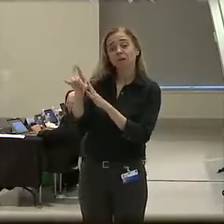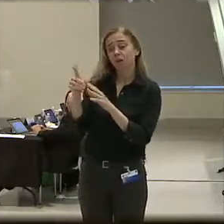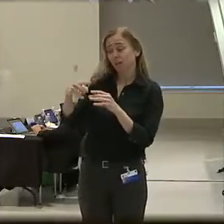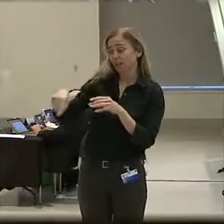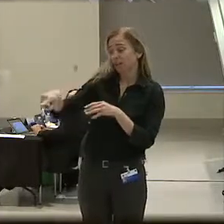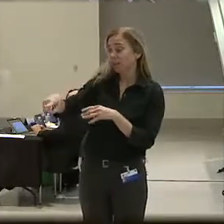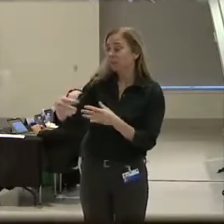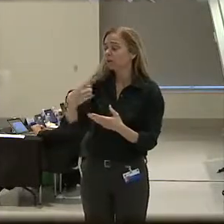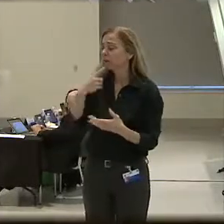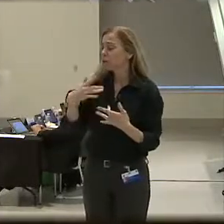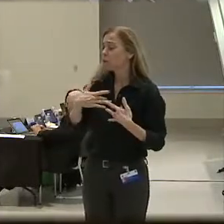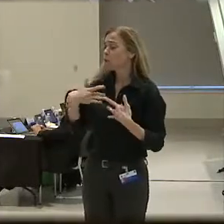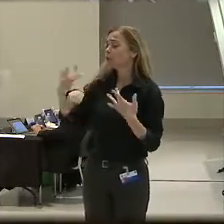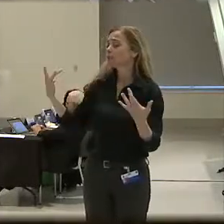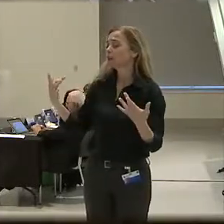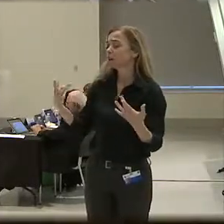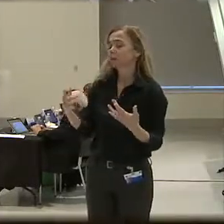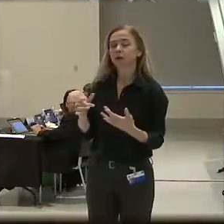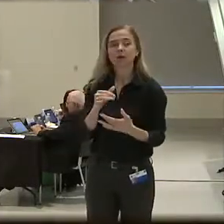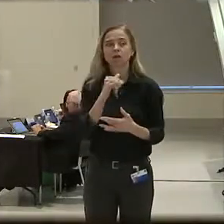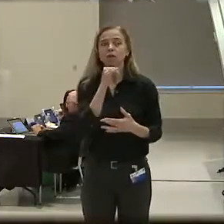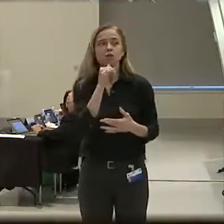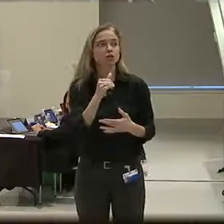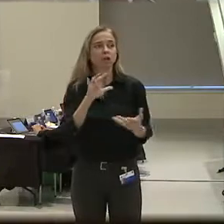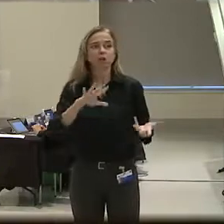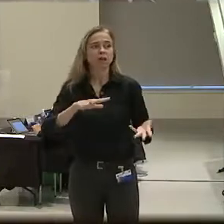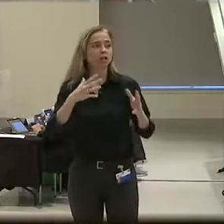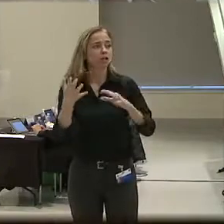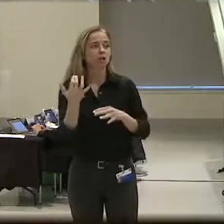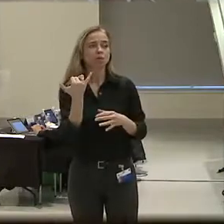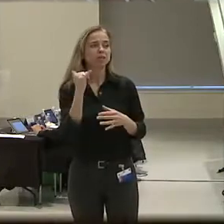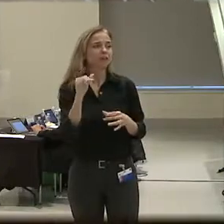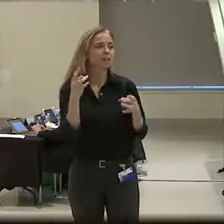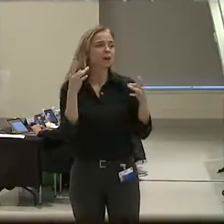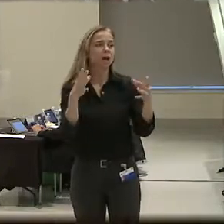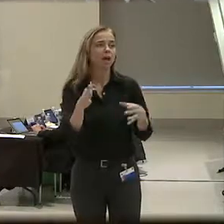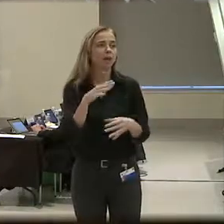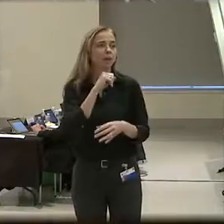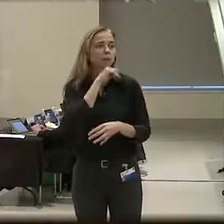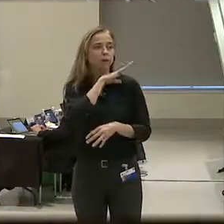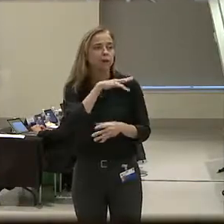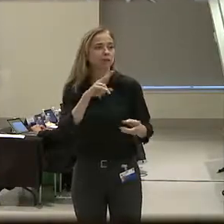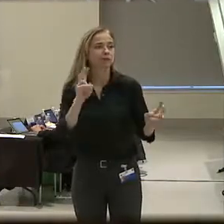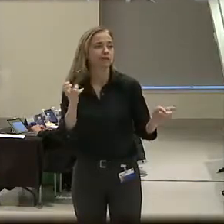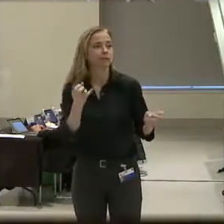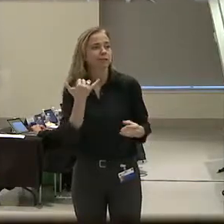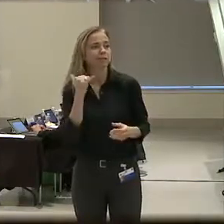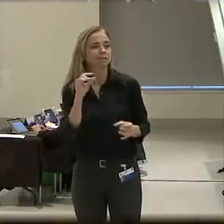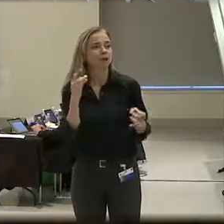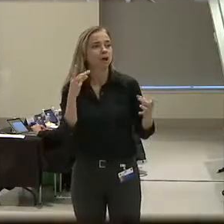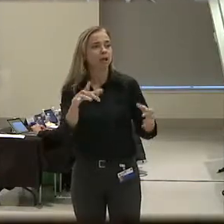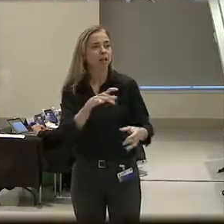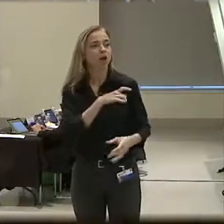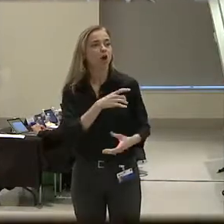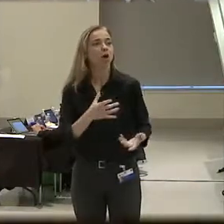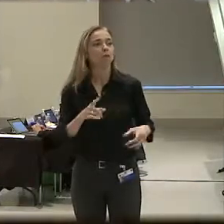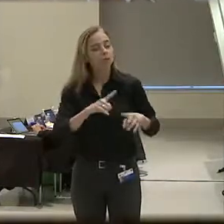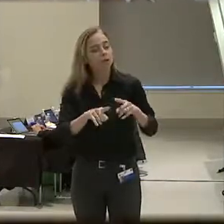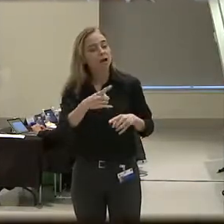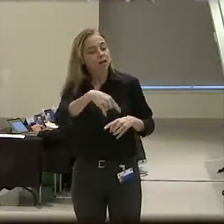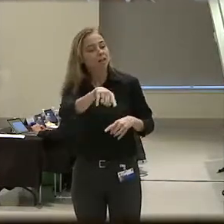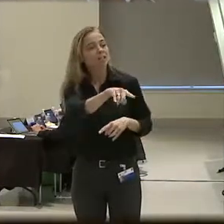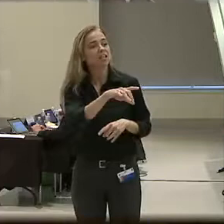said, guys, what's up? And they said, don't get it twisted, Connie. We still hate the pigs. We still hate cops. But